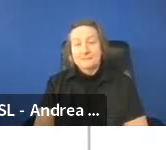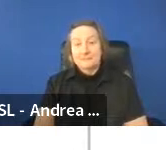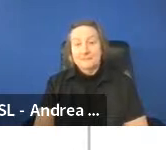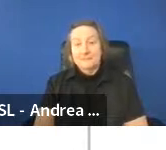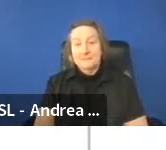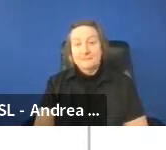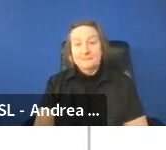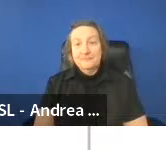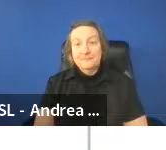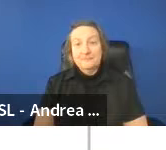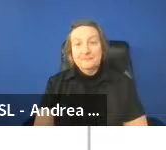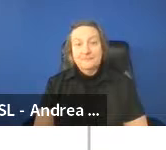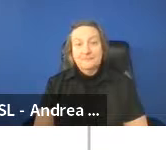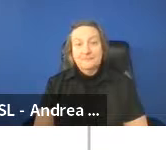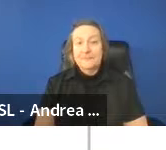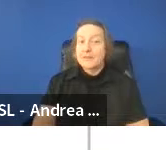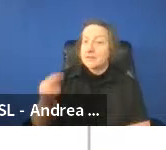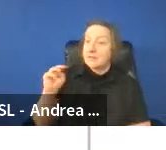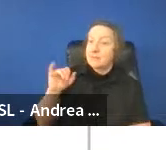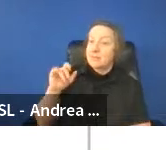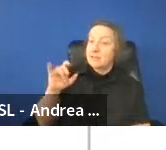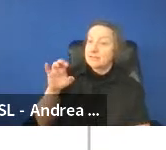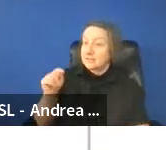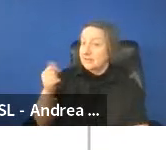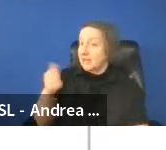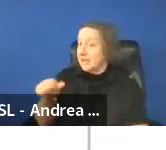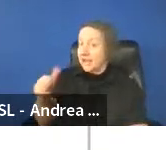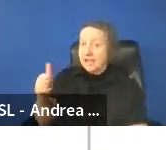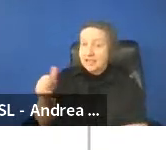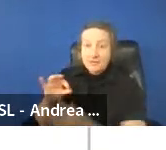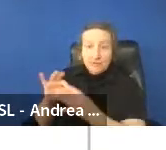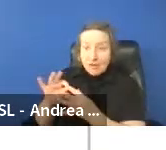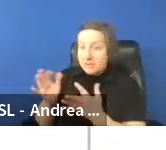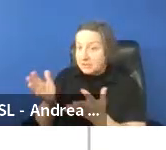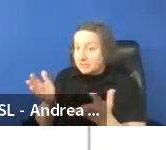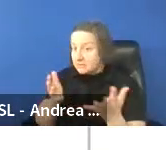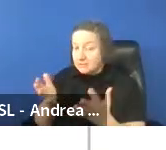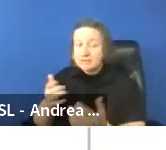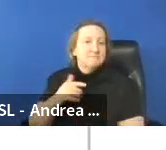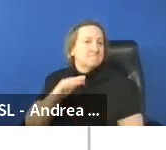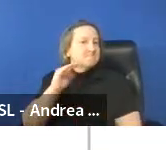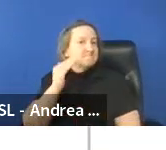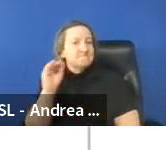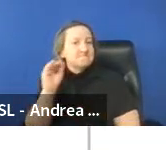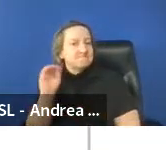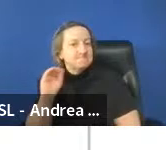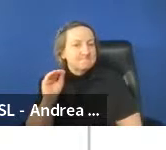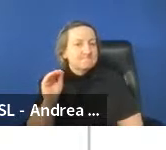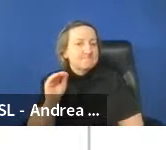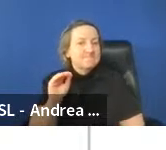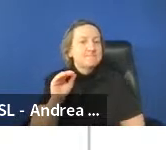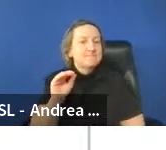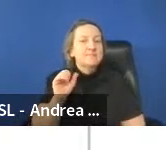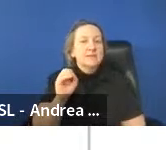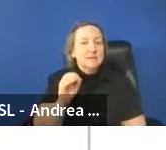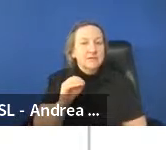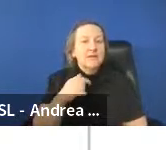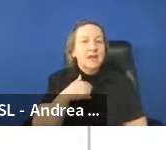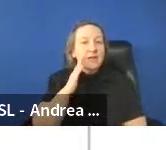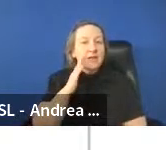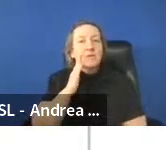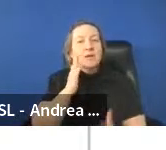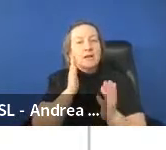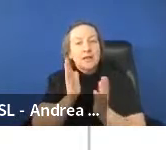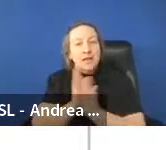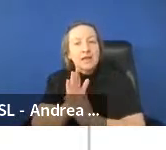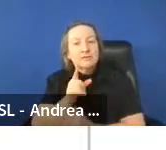John? Millicent, do we have any other comments, or I can't see my it does not appear. So I'll ask that you